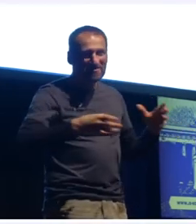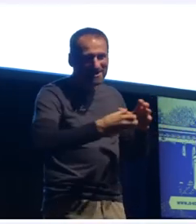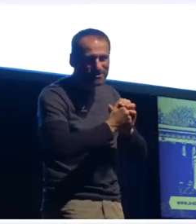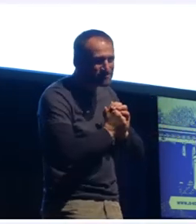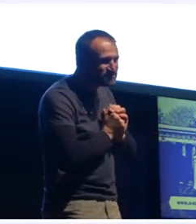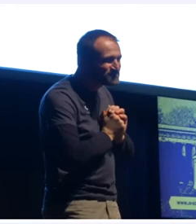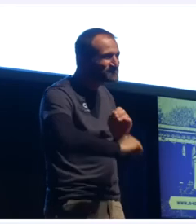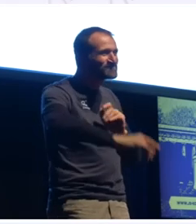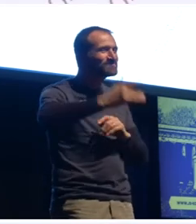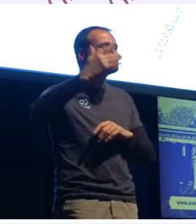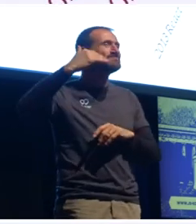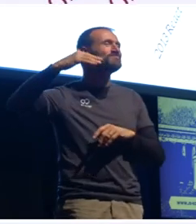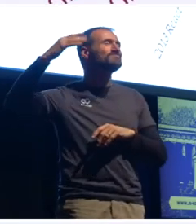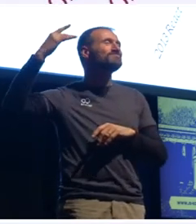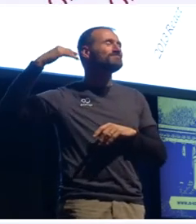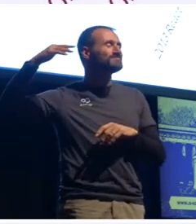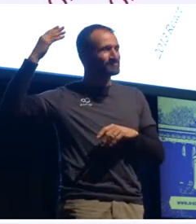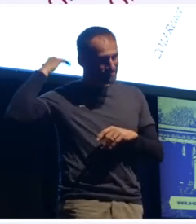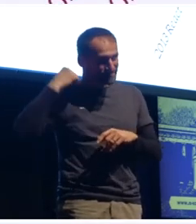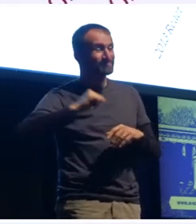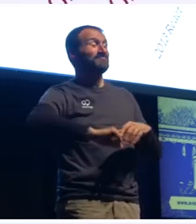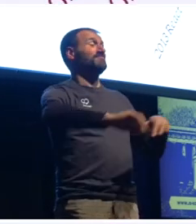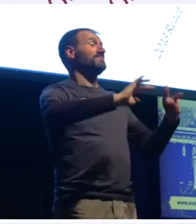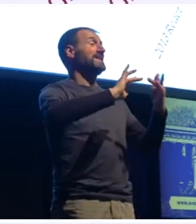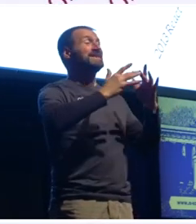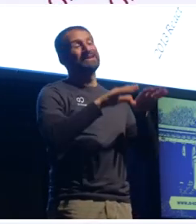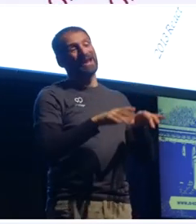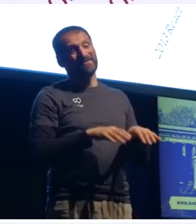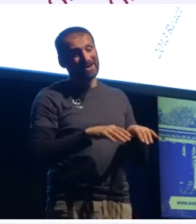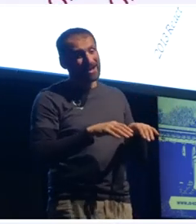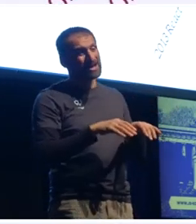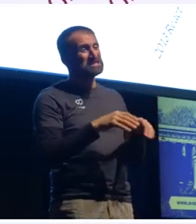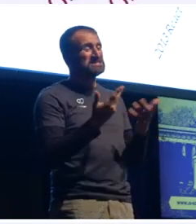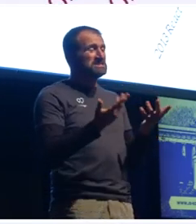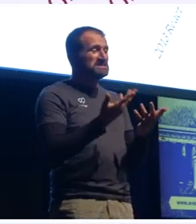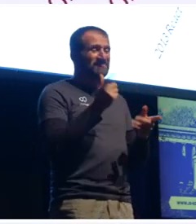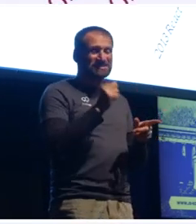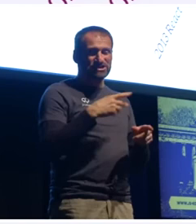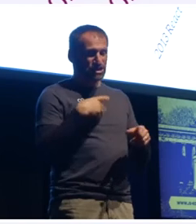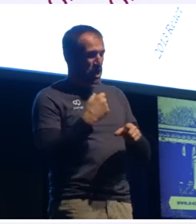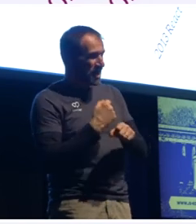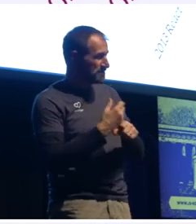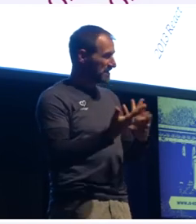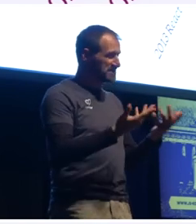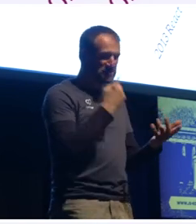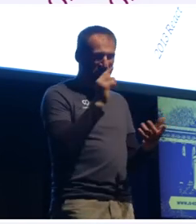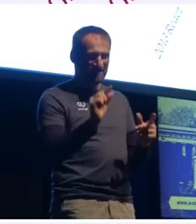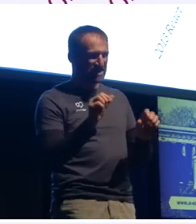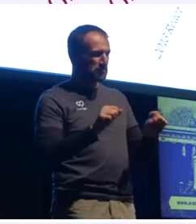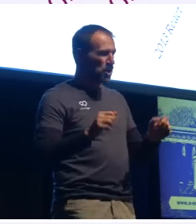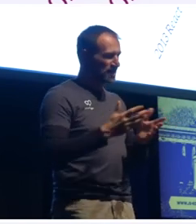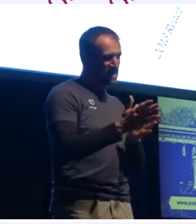once upon a time, the web developers, they had little to work with back in the beginning of the interwebs.